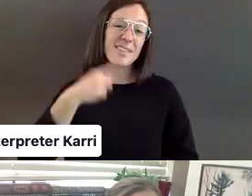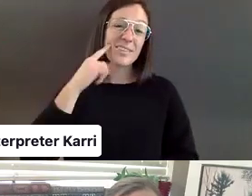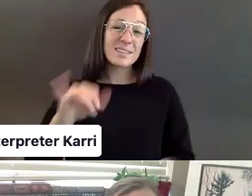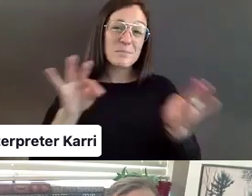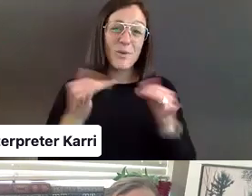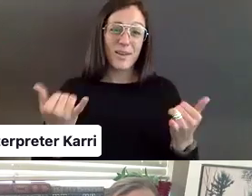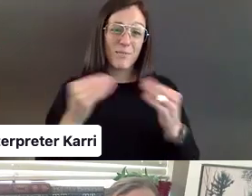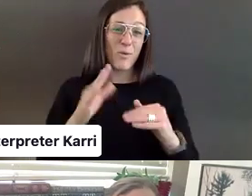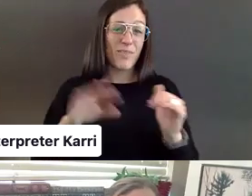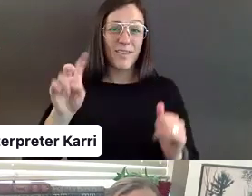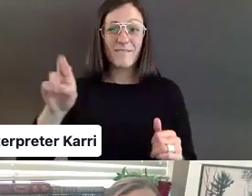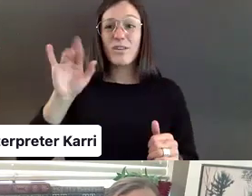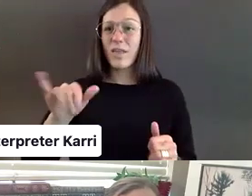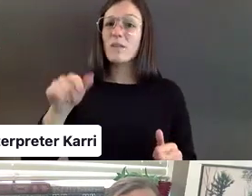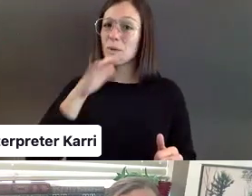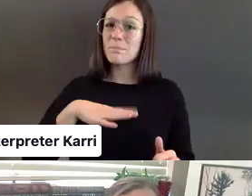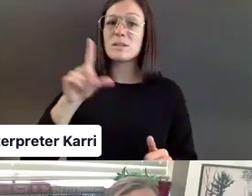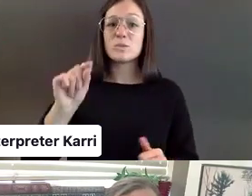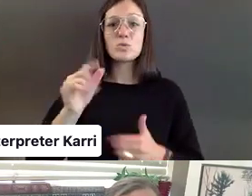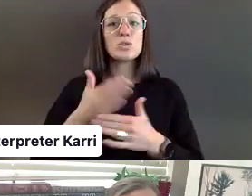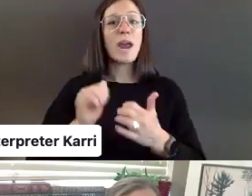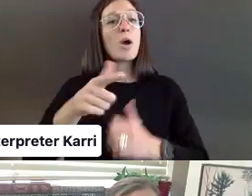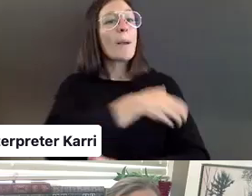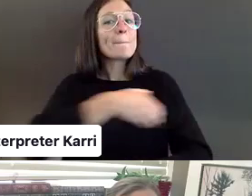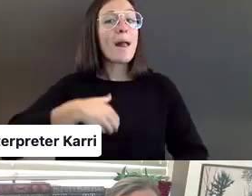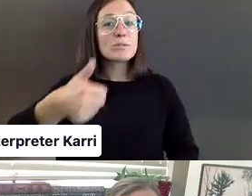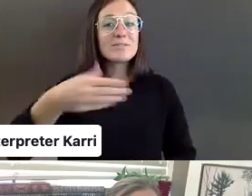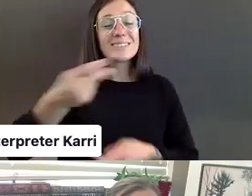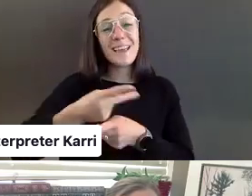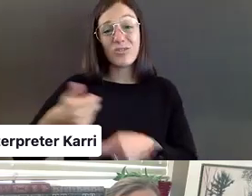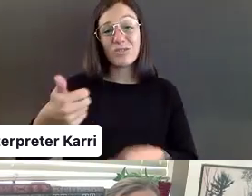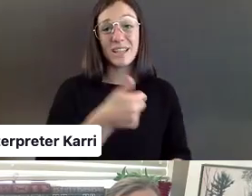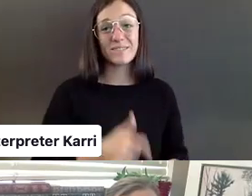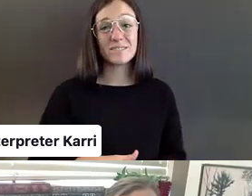ever that women share how they empower themselves and take care of themselves.